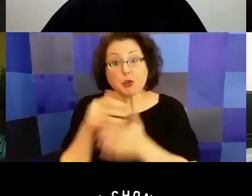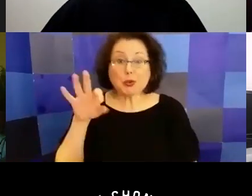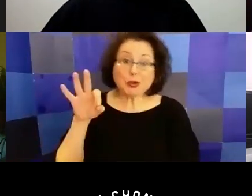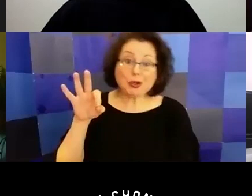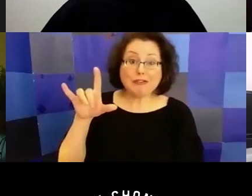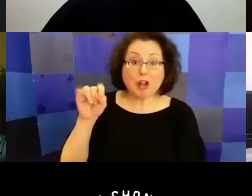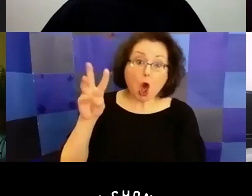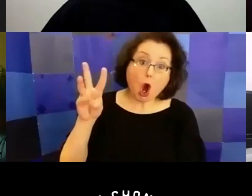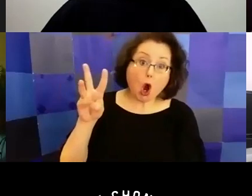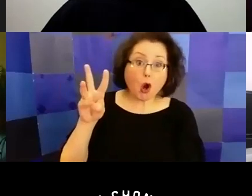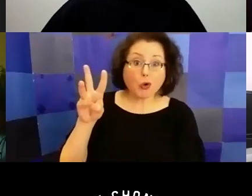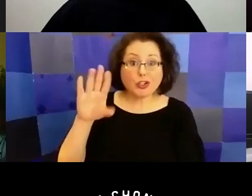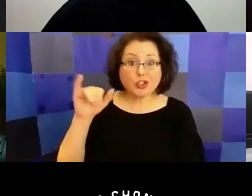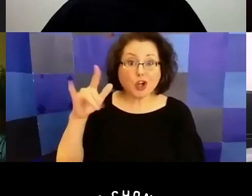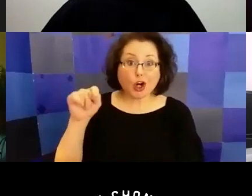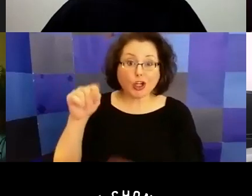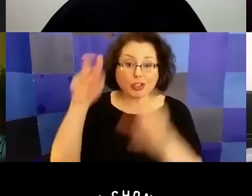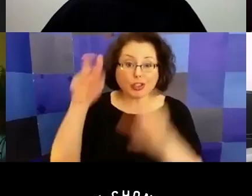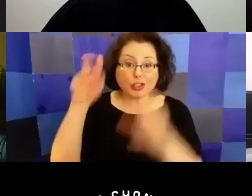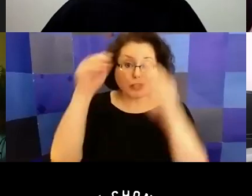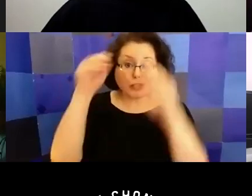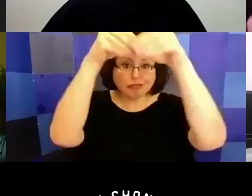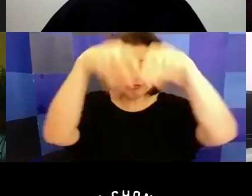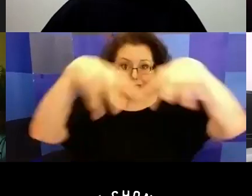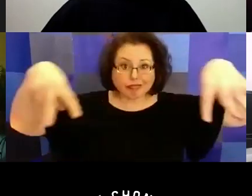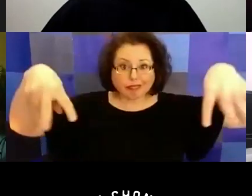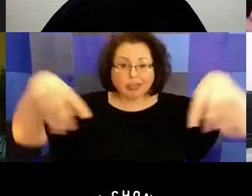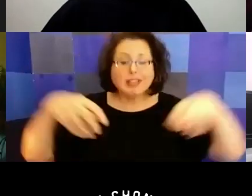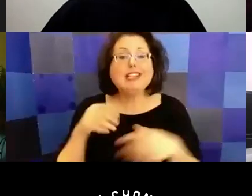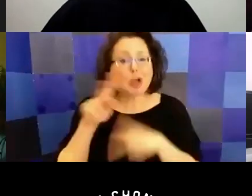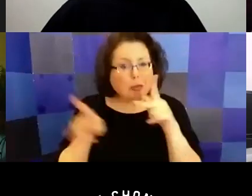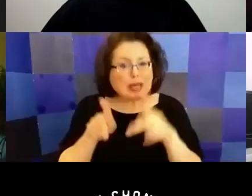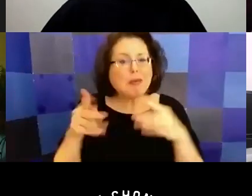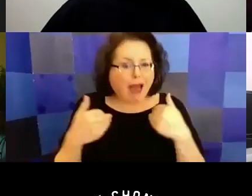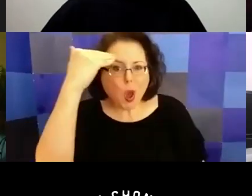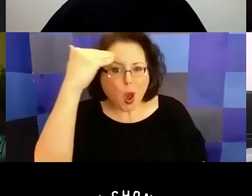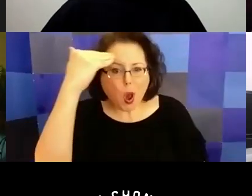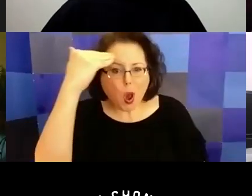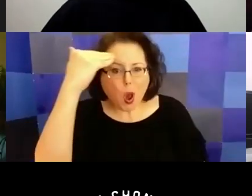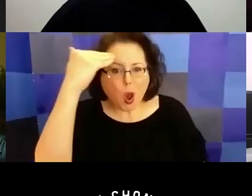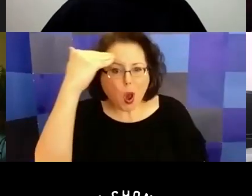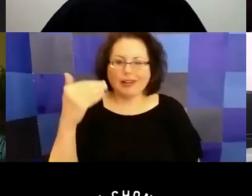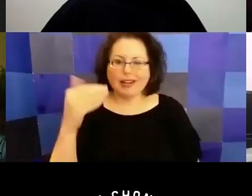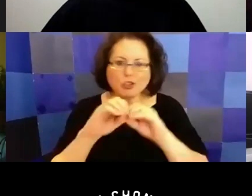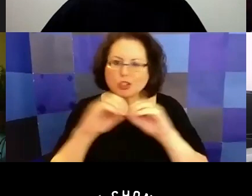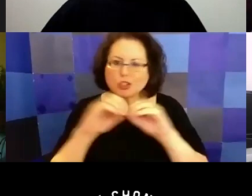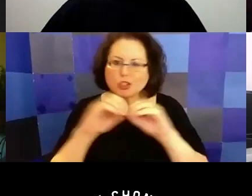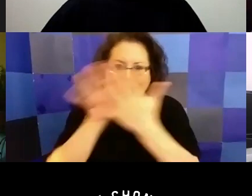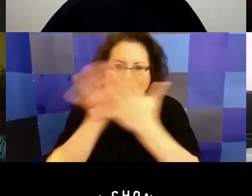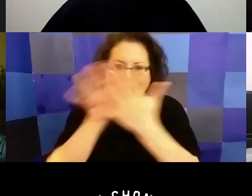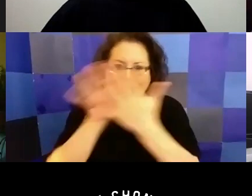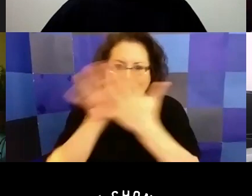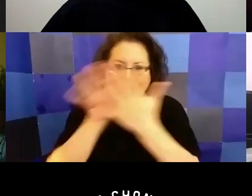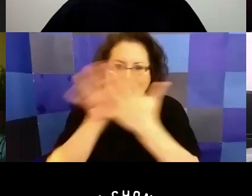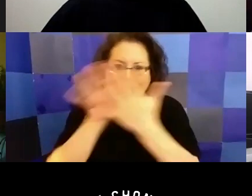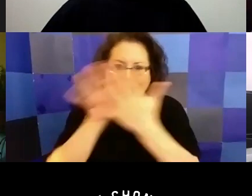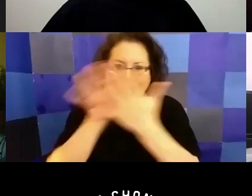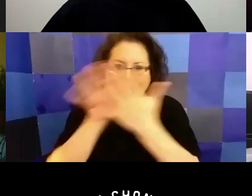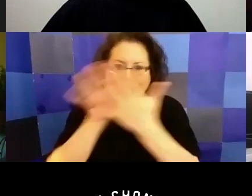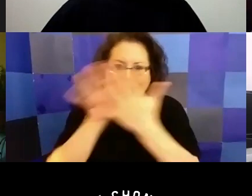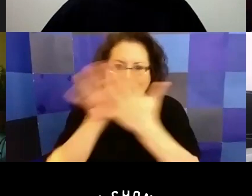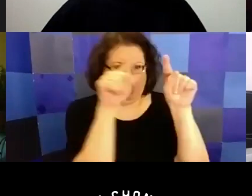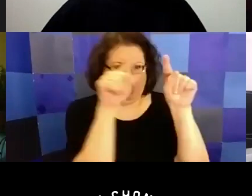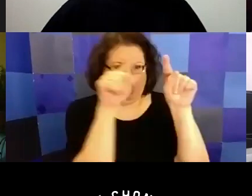side about, so people have no confusion about what paths they go to. And then we